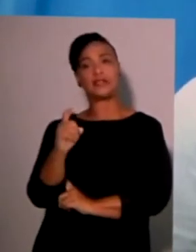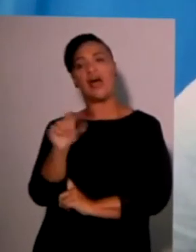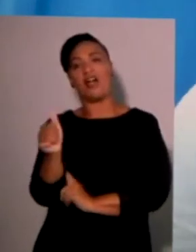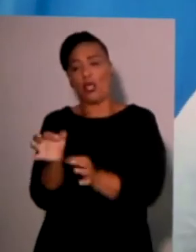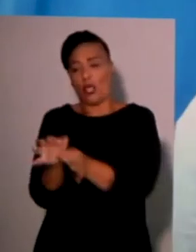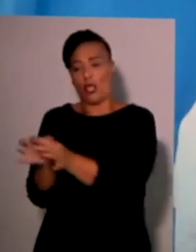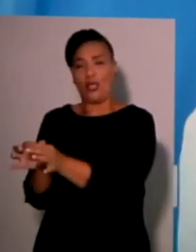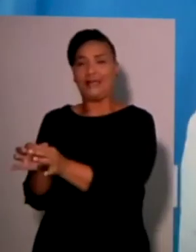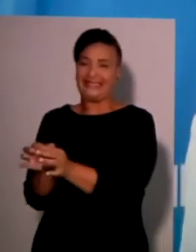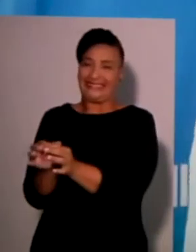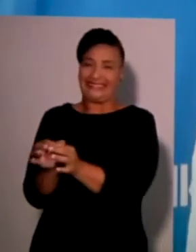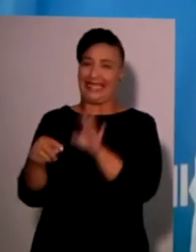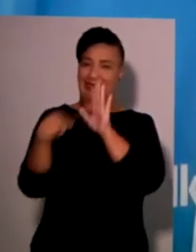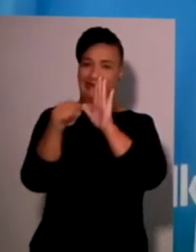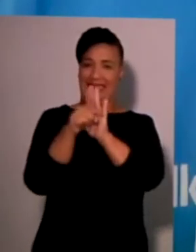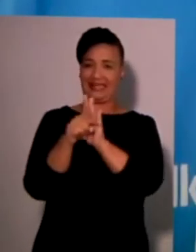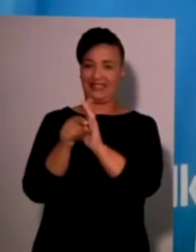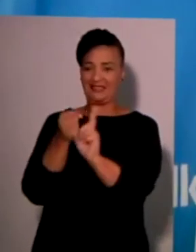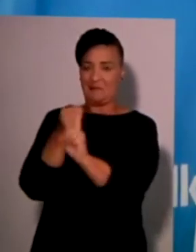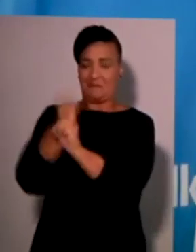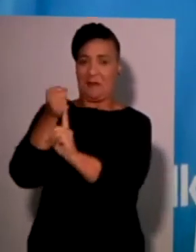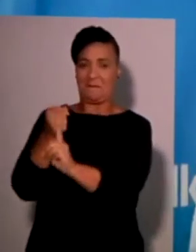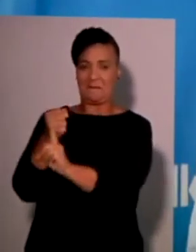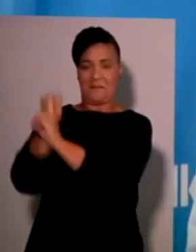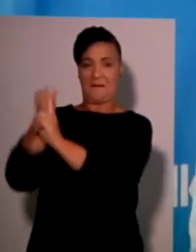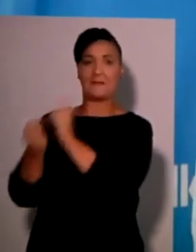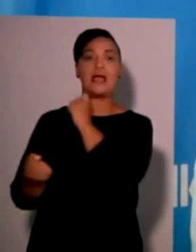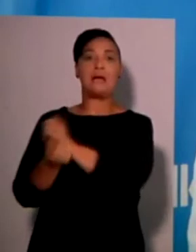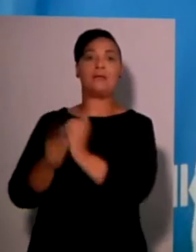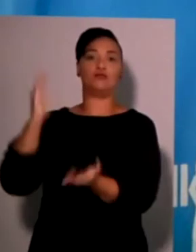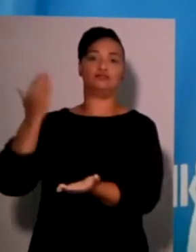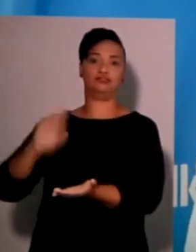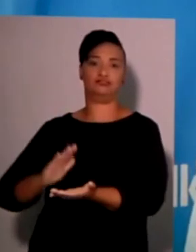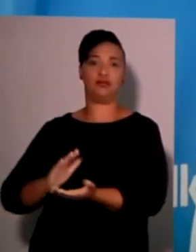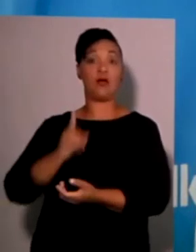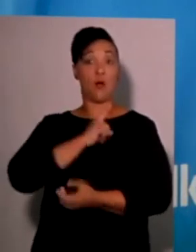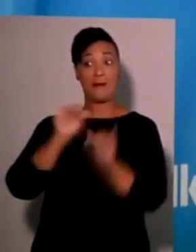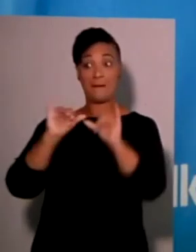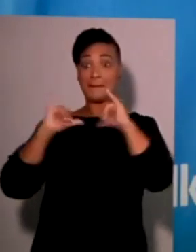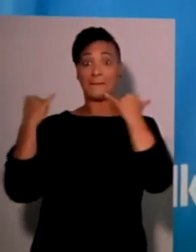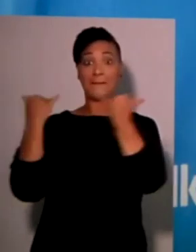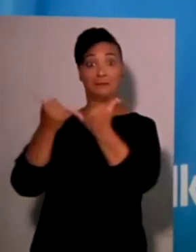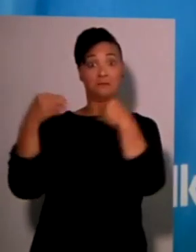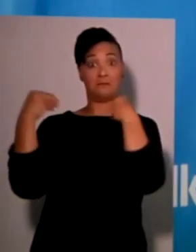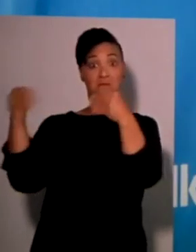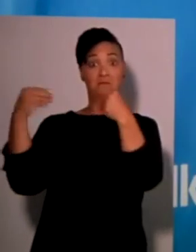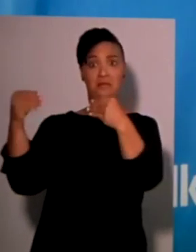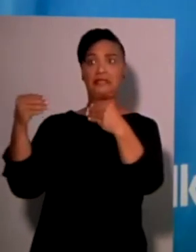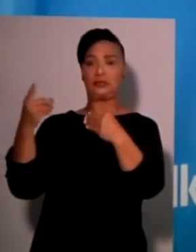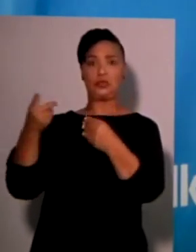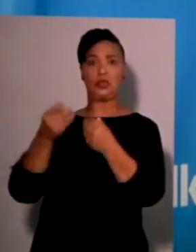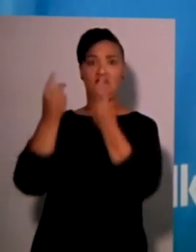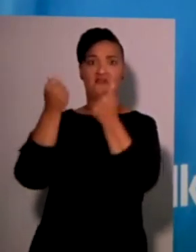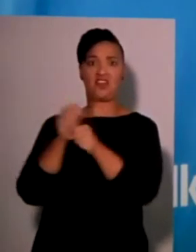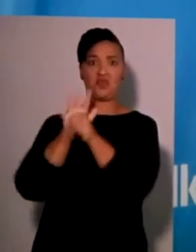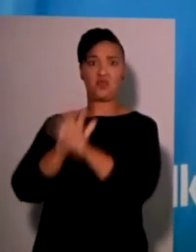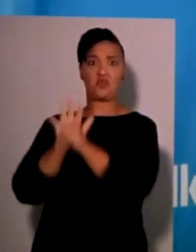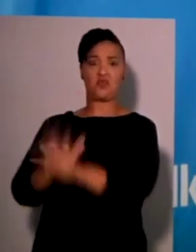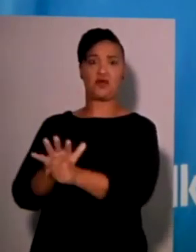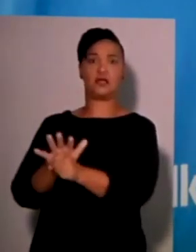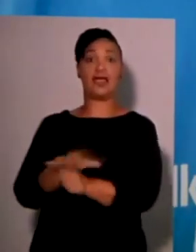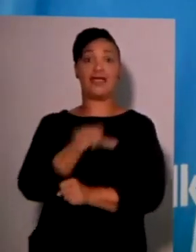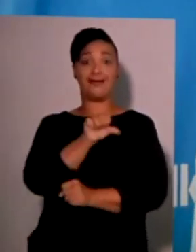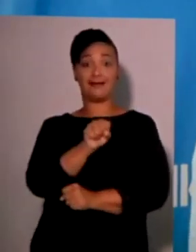impacted by the national lockdown. Corporate customers were under severe financial pressure. Small and